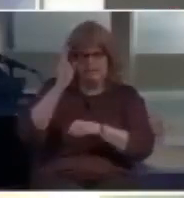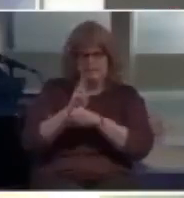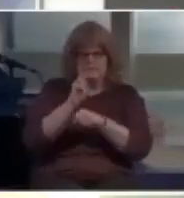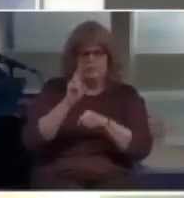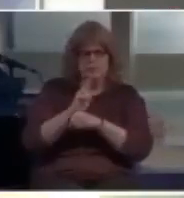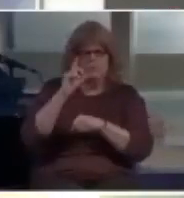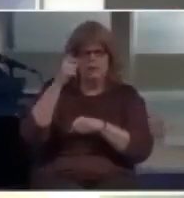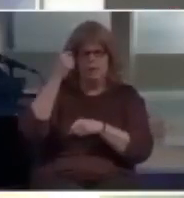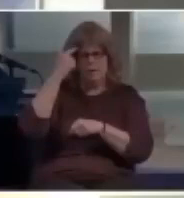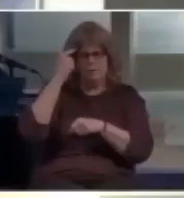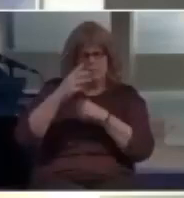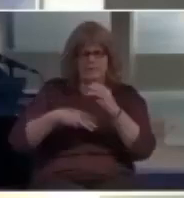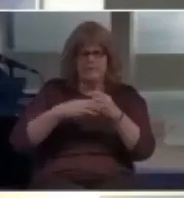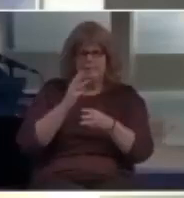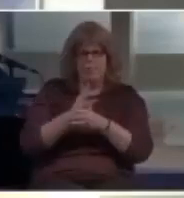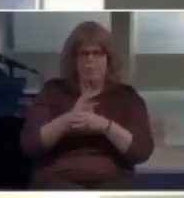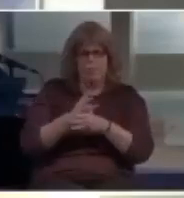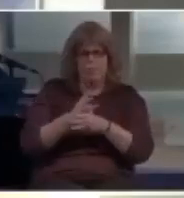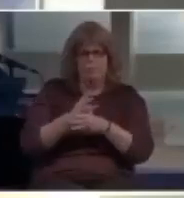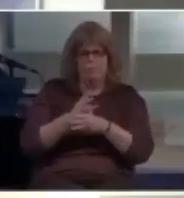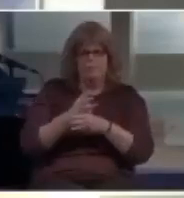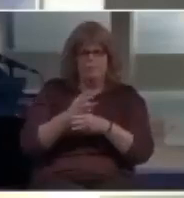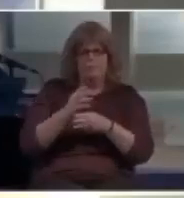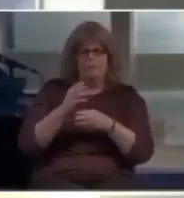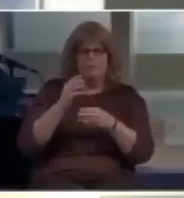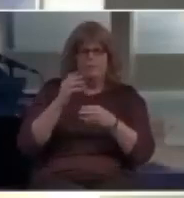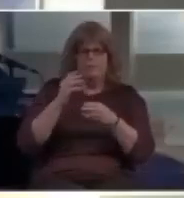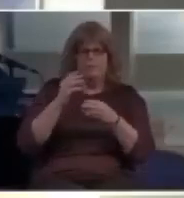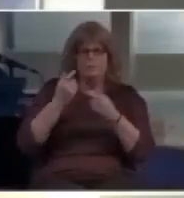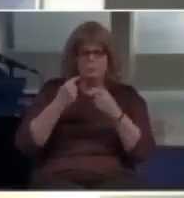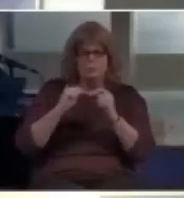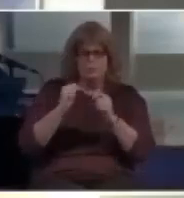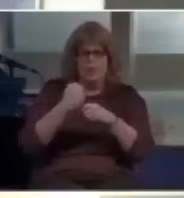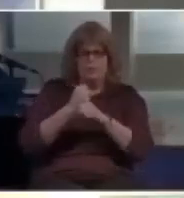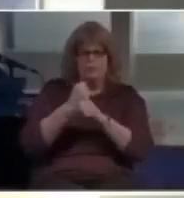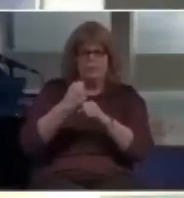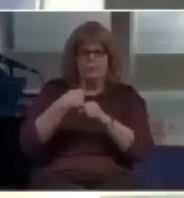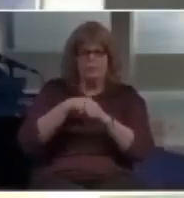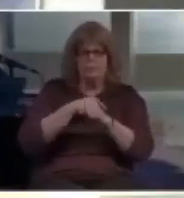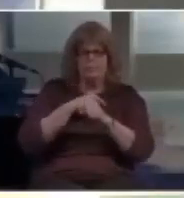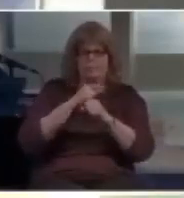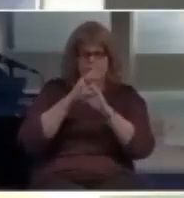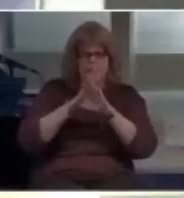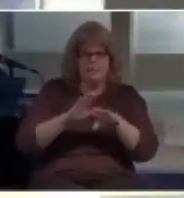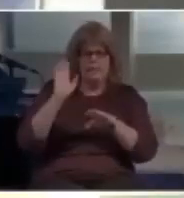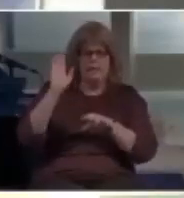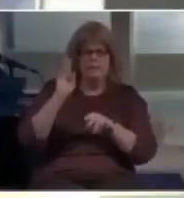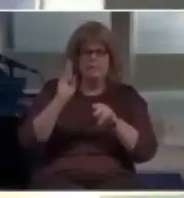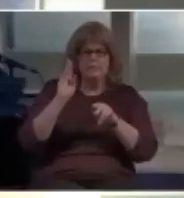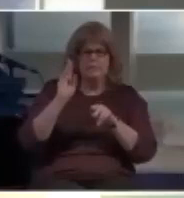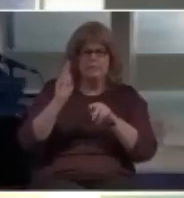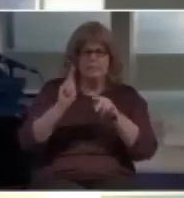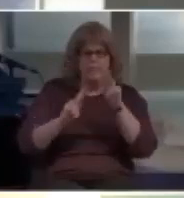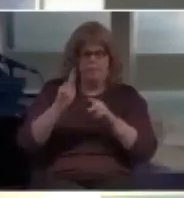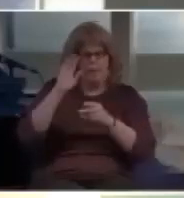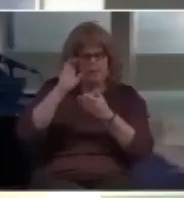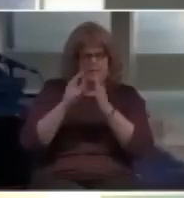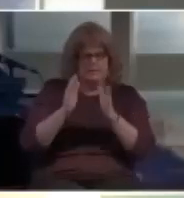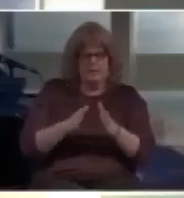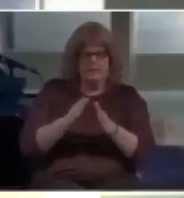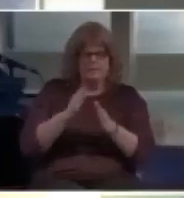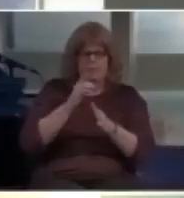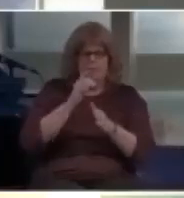using governments of the world to try to silence his people, his saints, who have